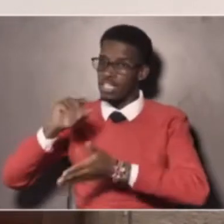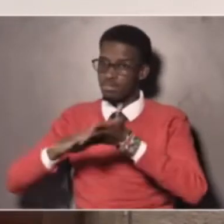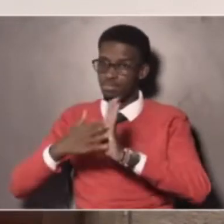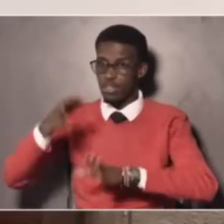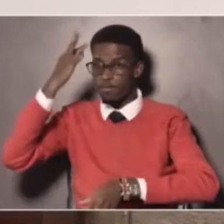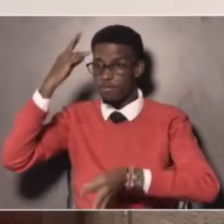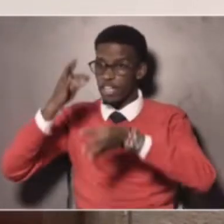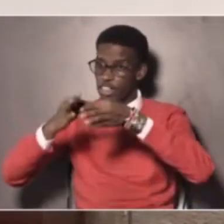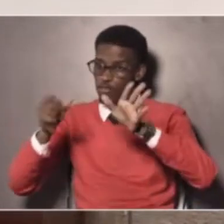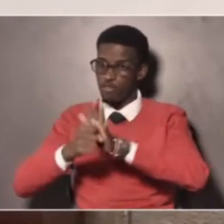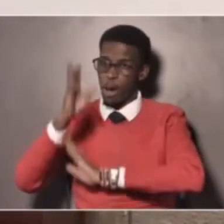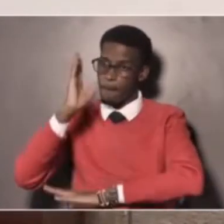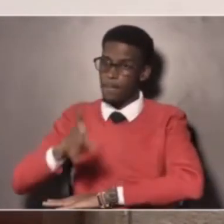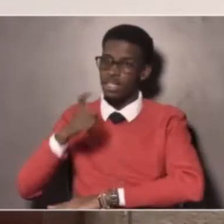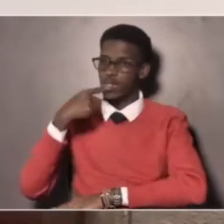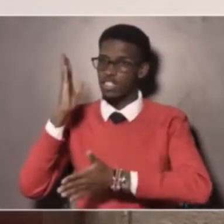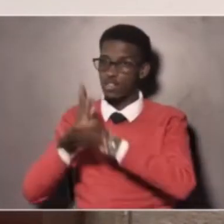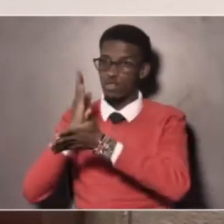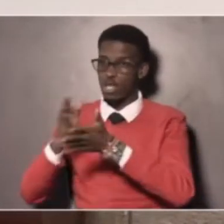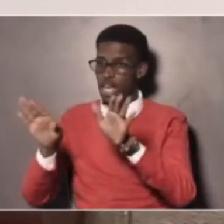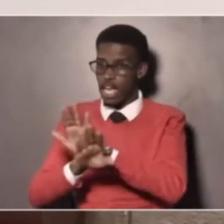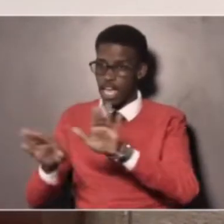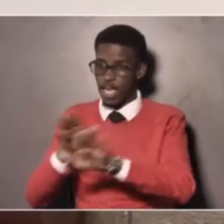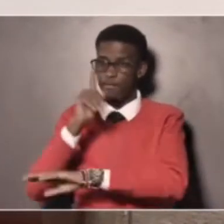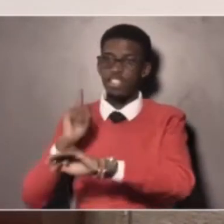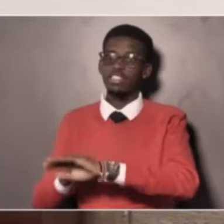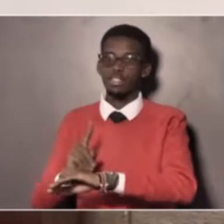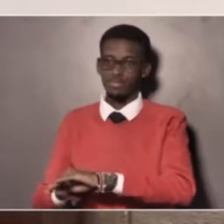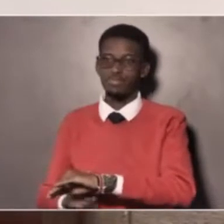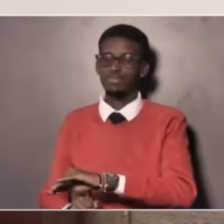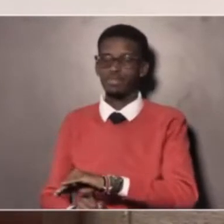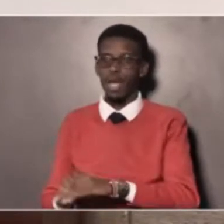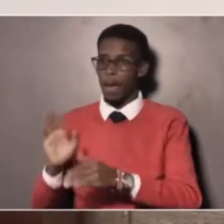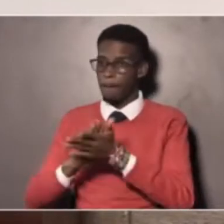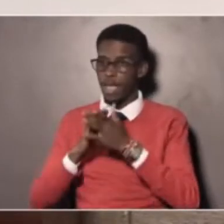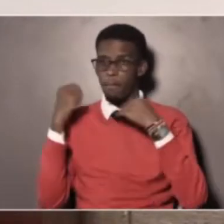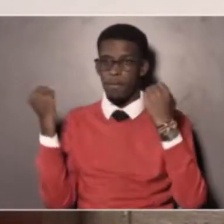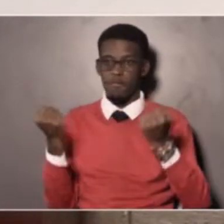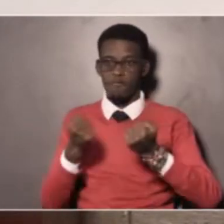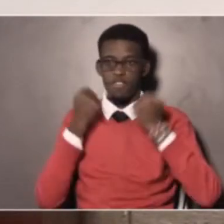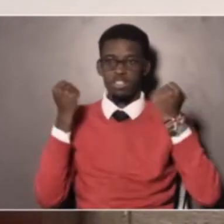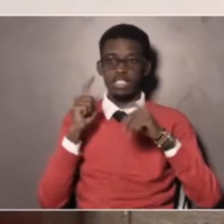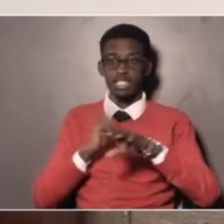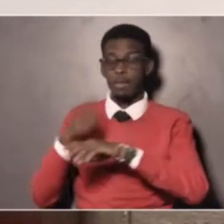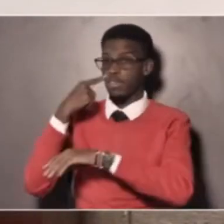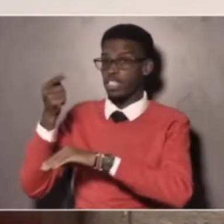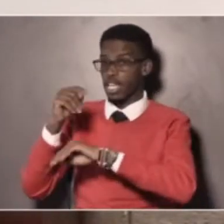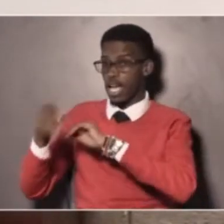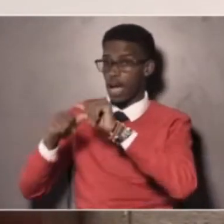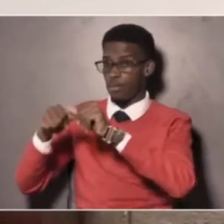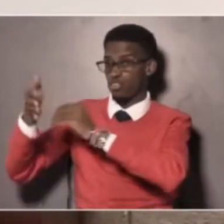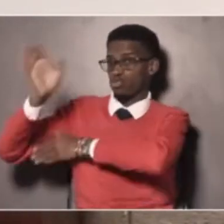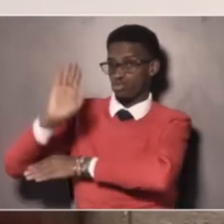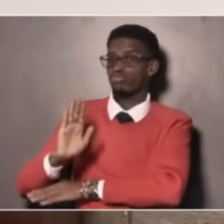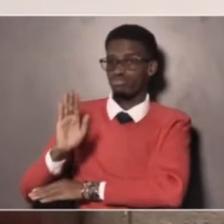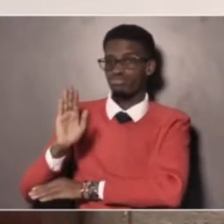You need to speak the truth every time that you want to speak. And be courageous when you witness about God, because God